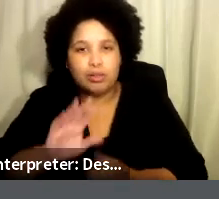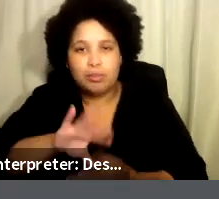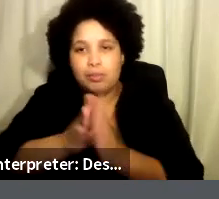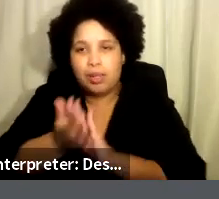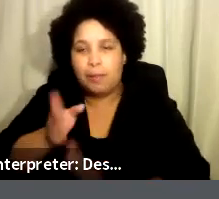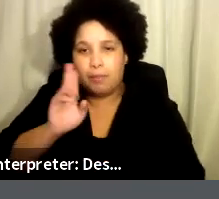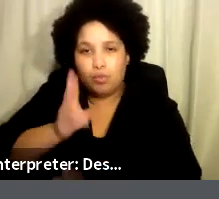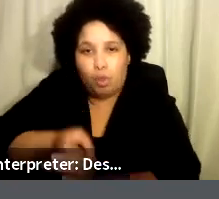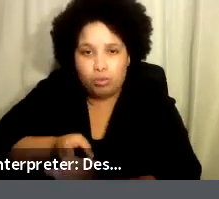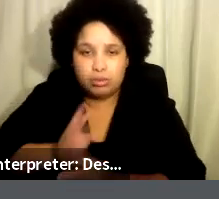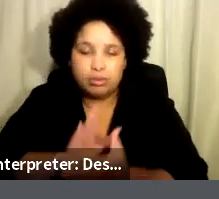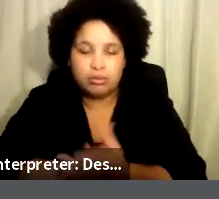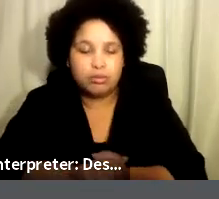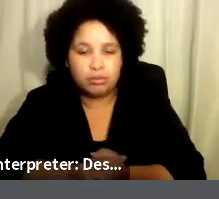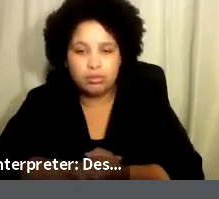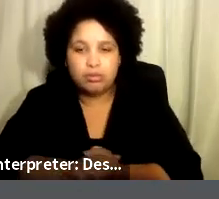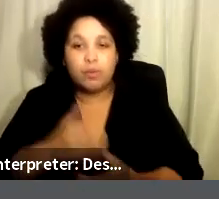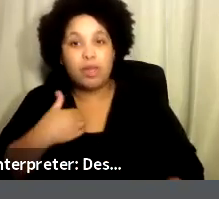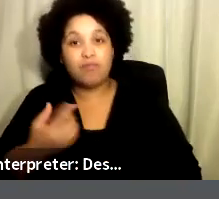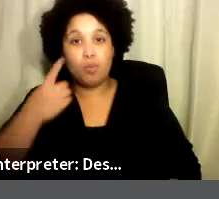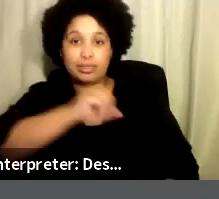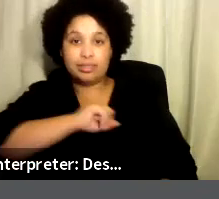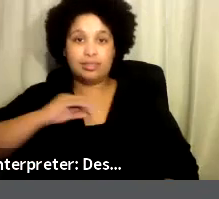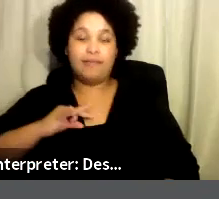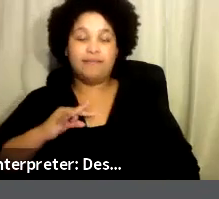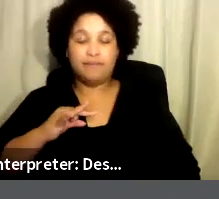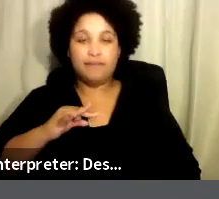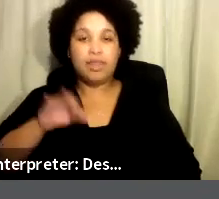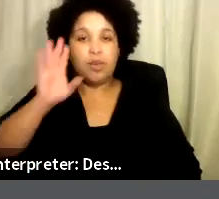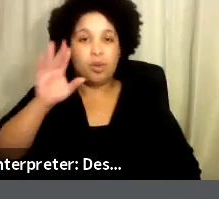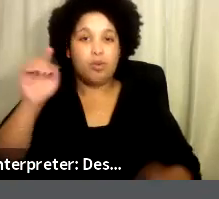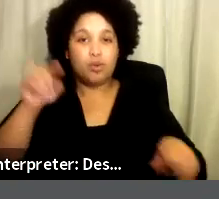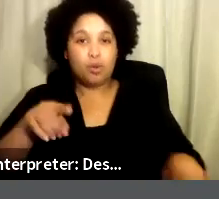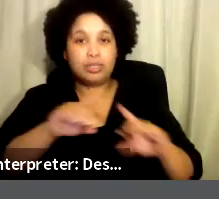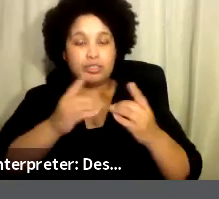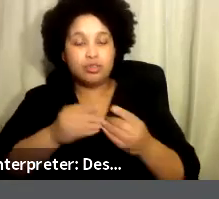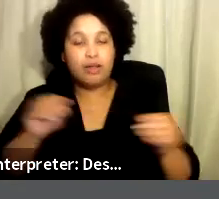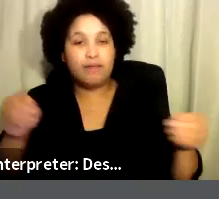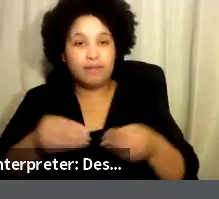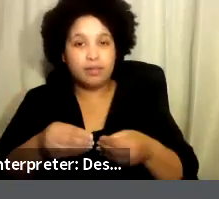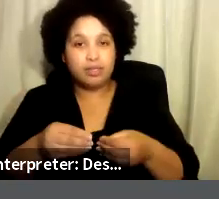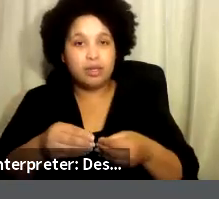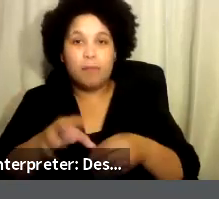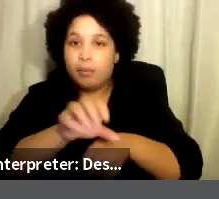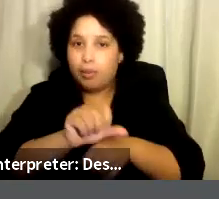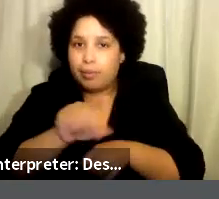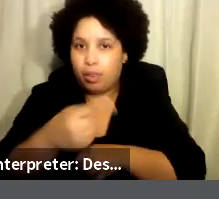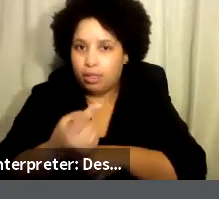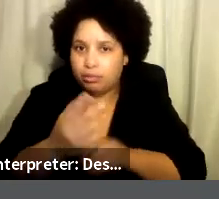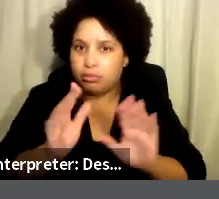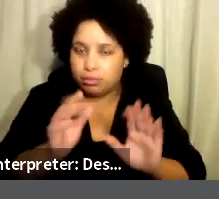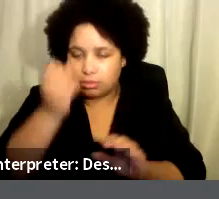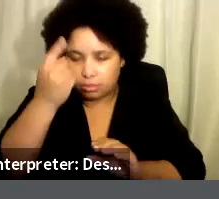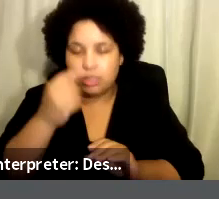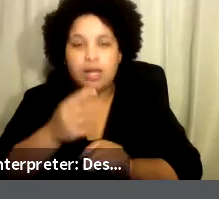We do have one of our staff members that will go to the district office by appointment only